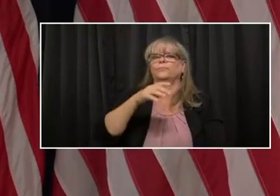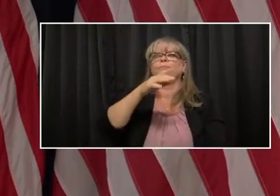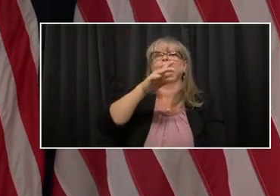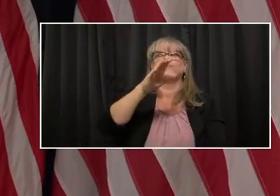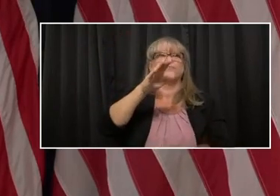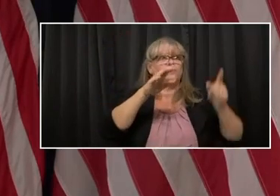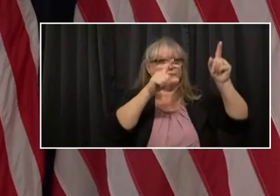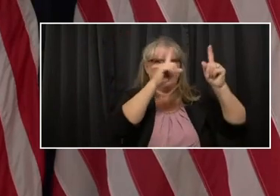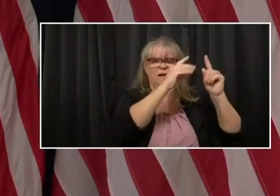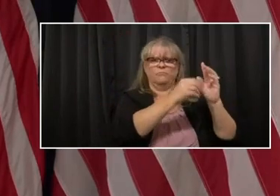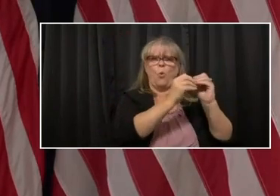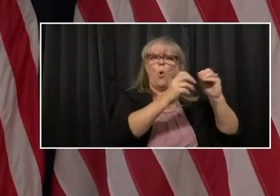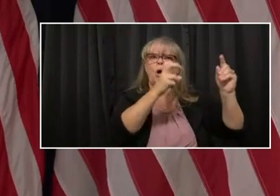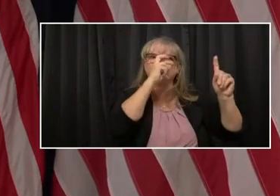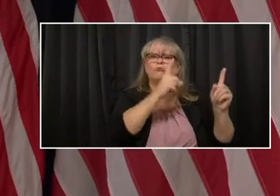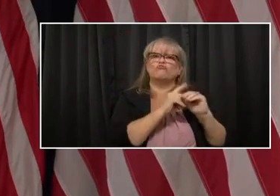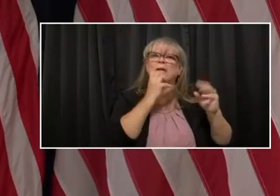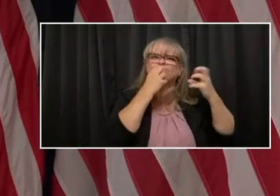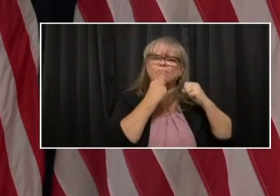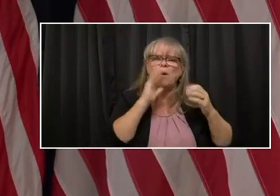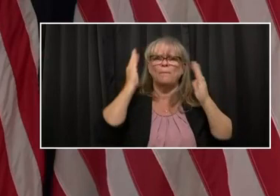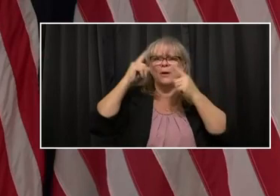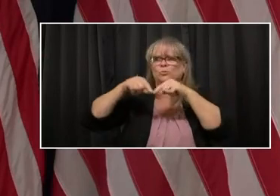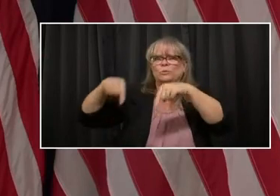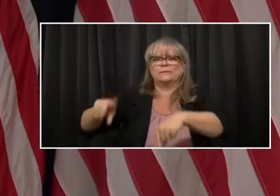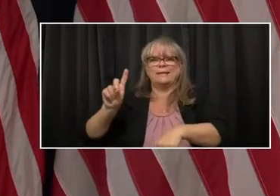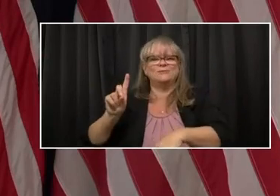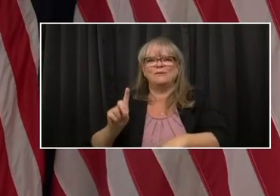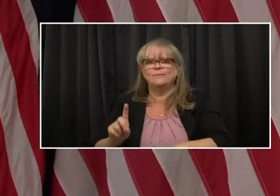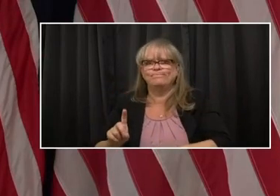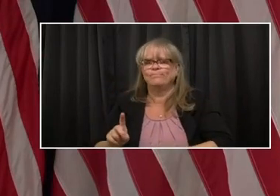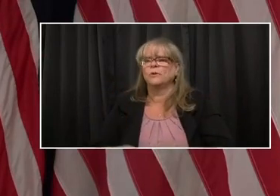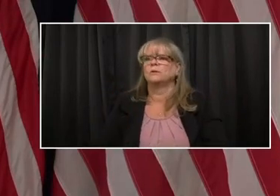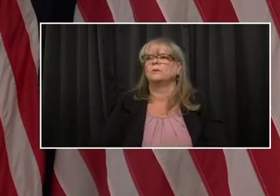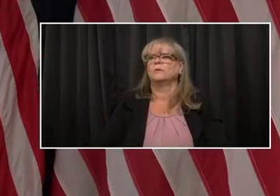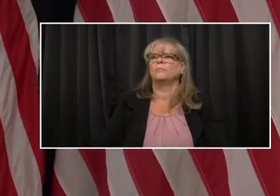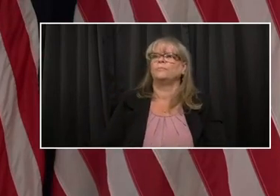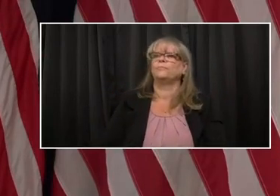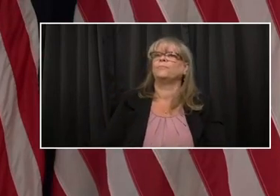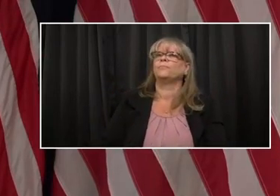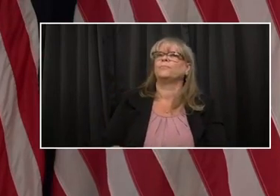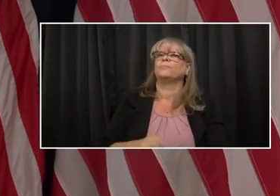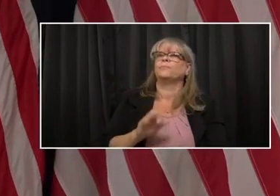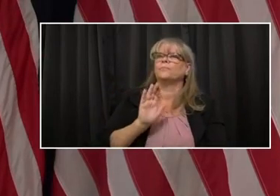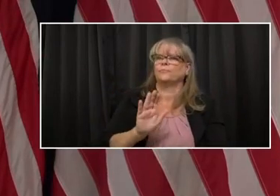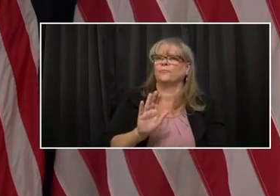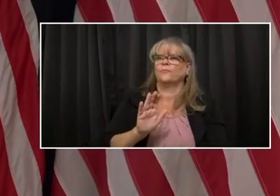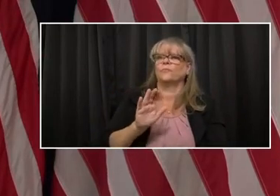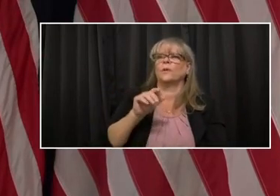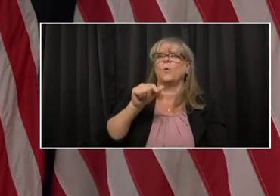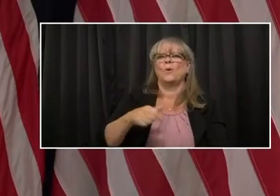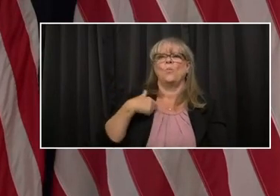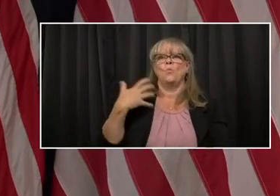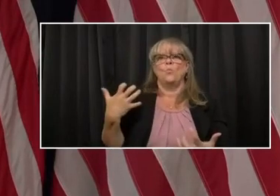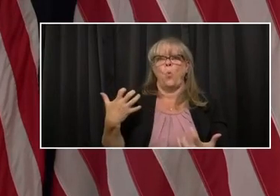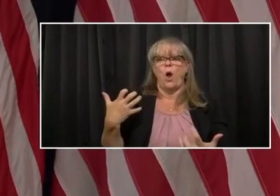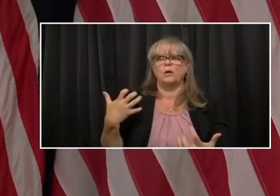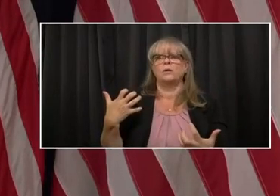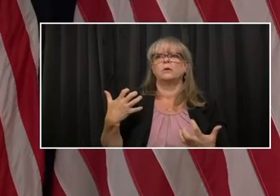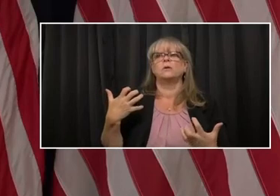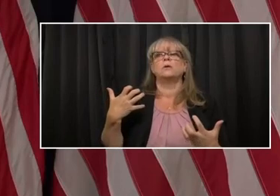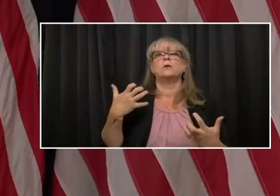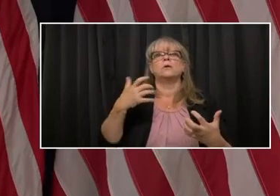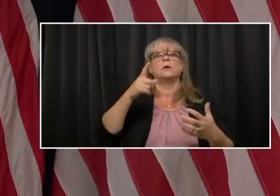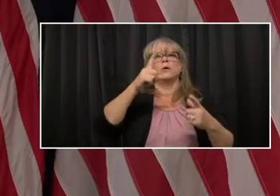this is transparency. We want you see the same information that we see and make decisions on. It's incredibly important that you have information, the data,